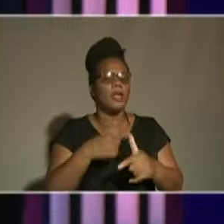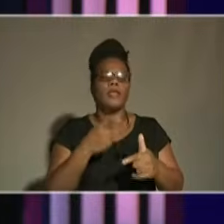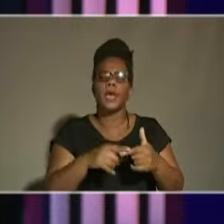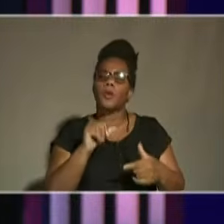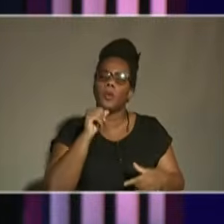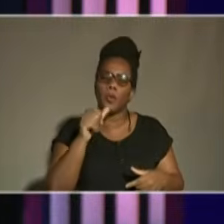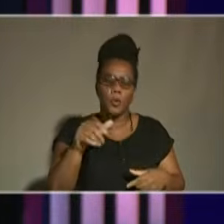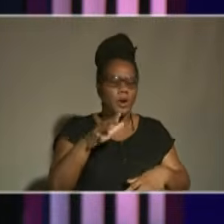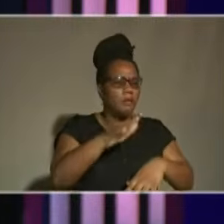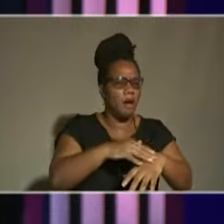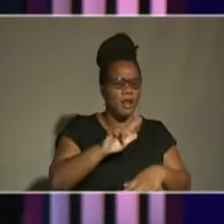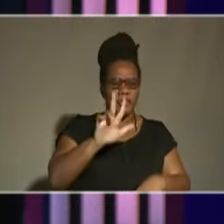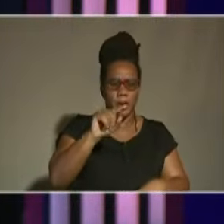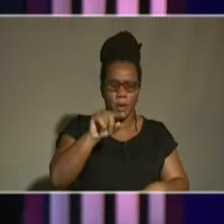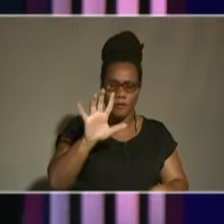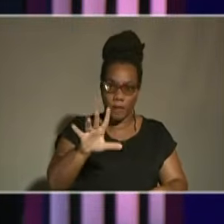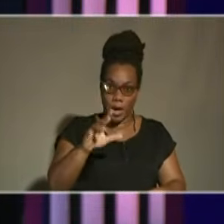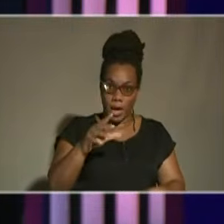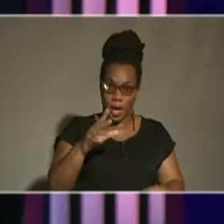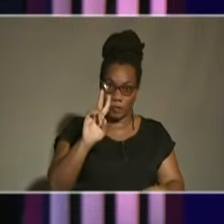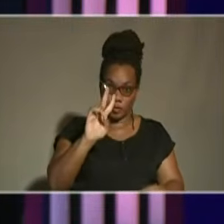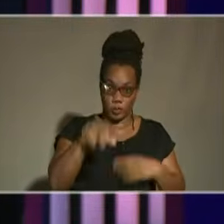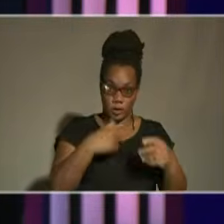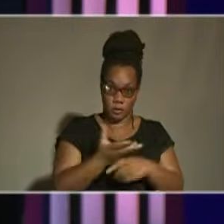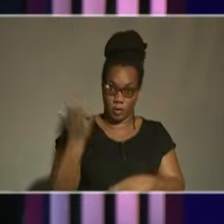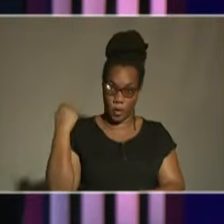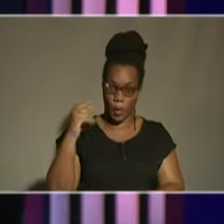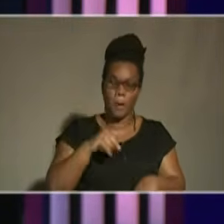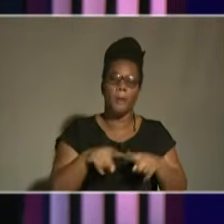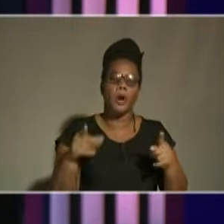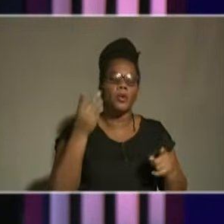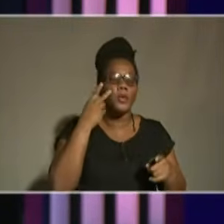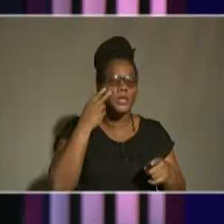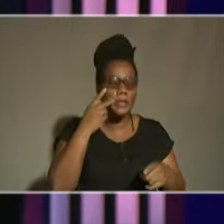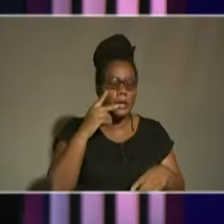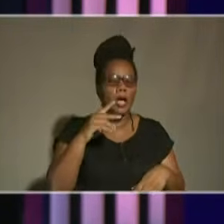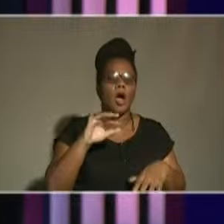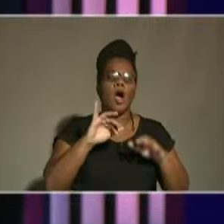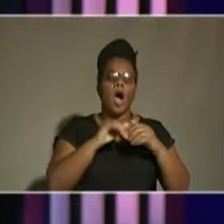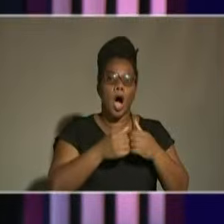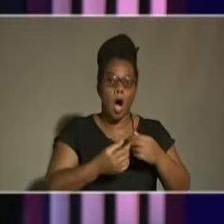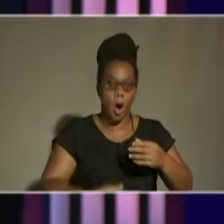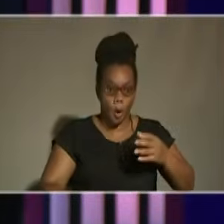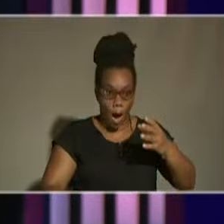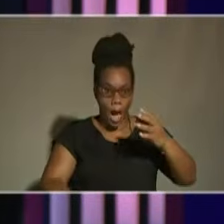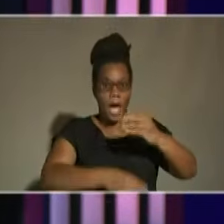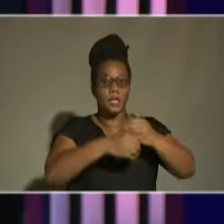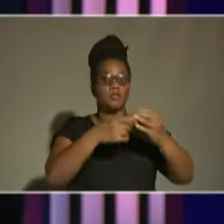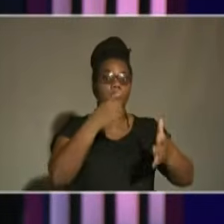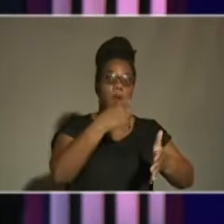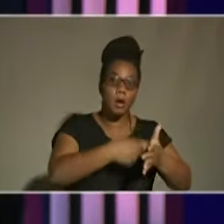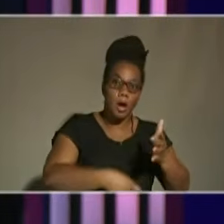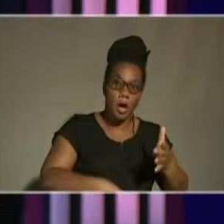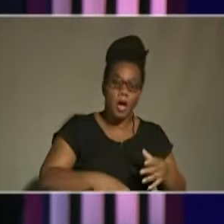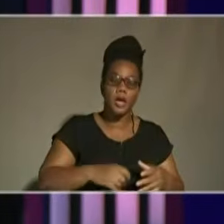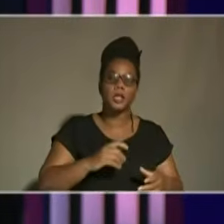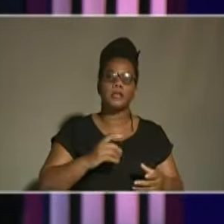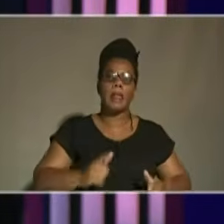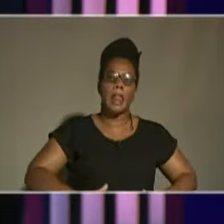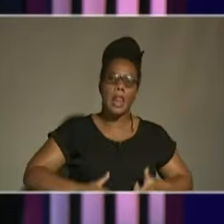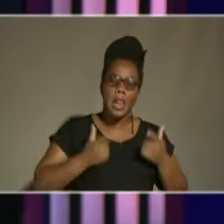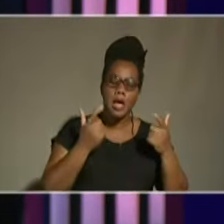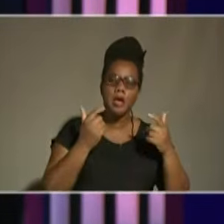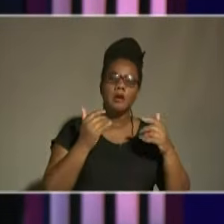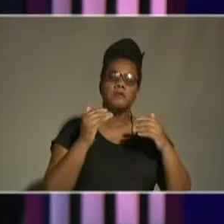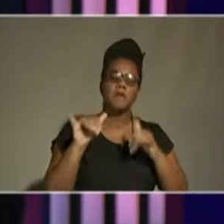2 years ago, but we see that the need, inflation, etc., have happened. Cost of living pressures are there. Our evolution, our thinking